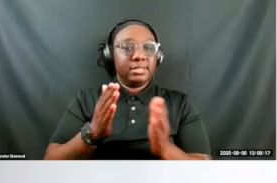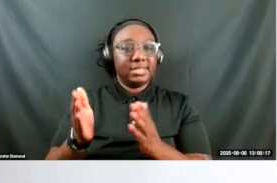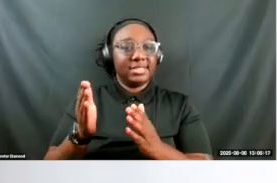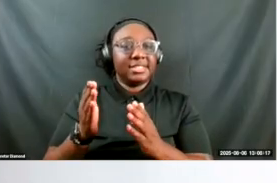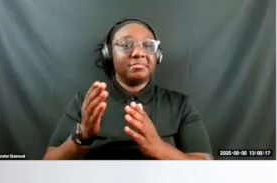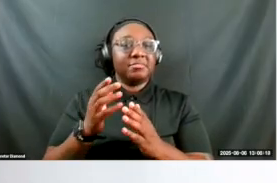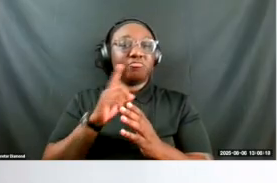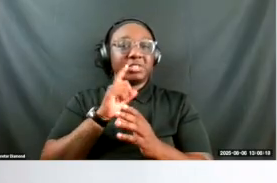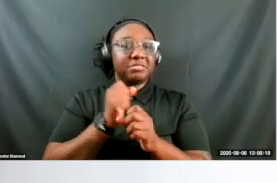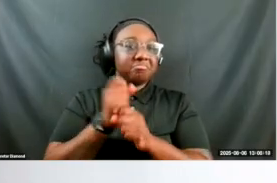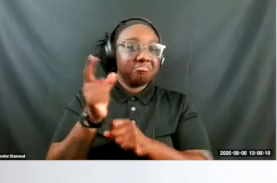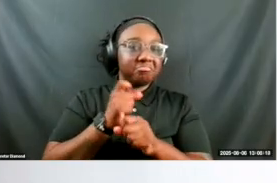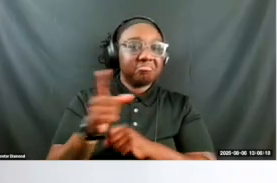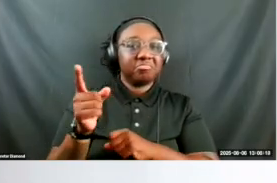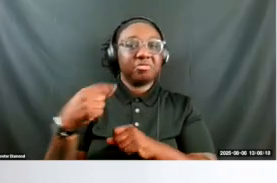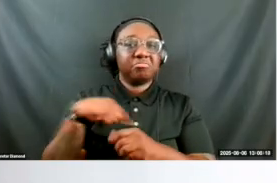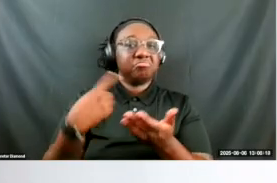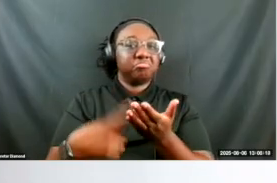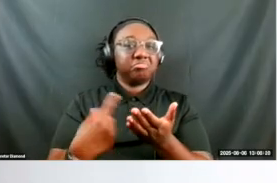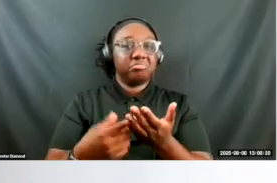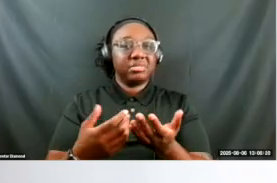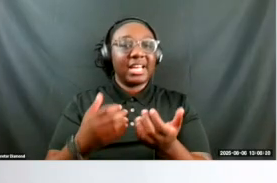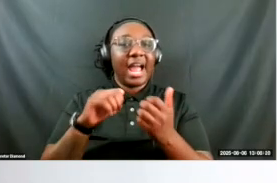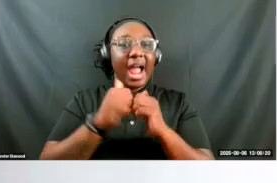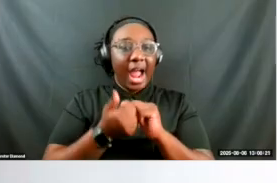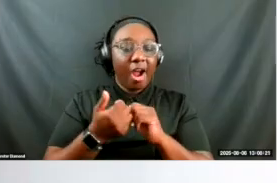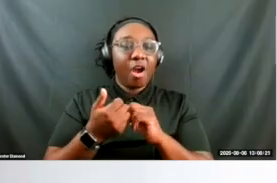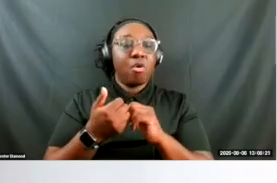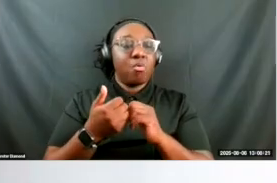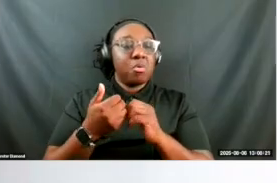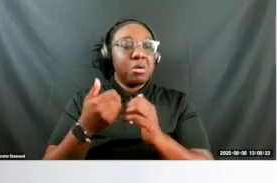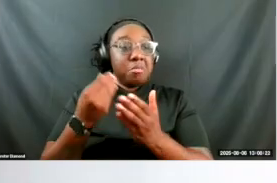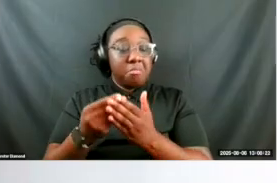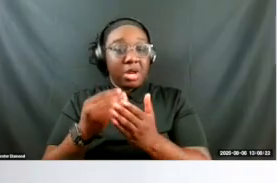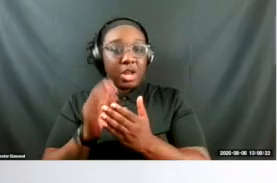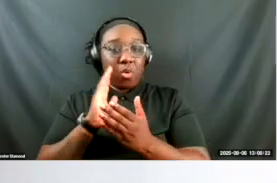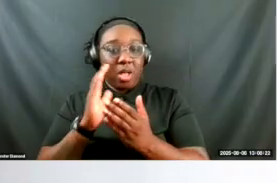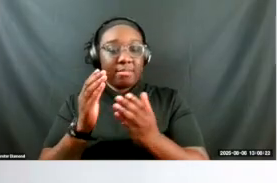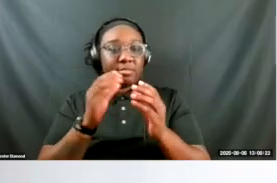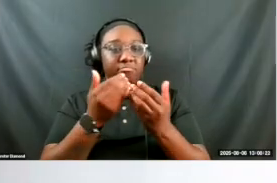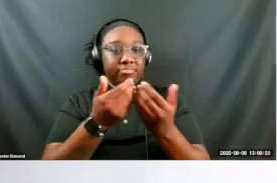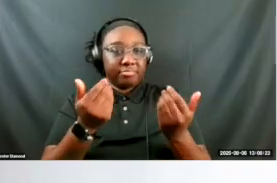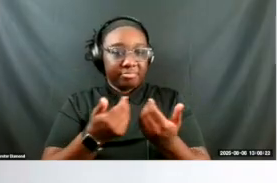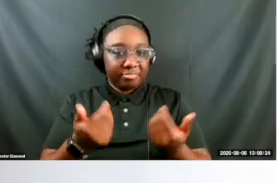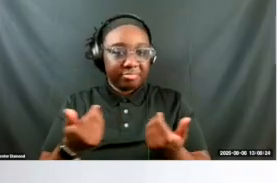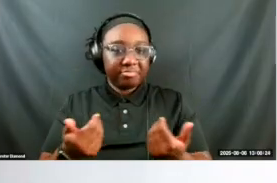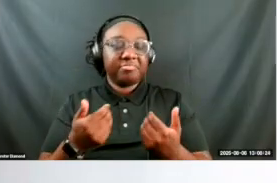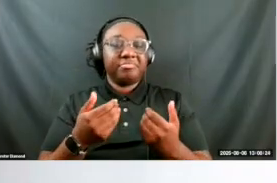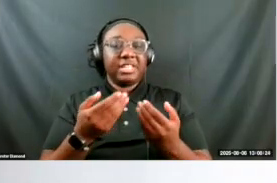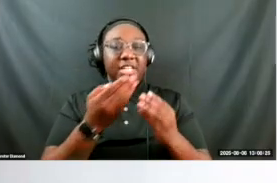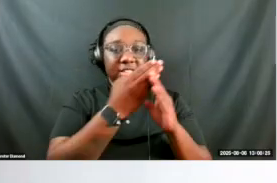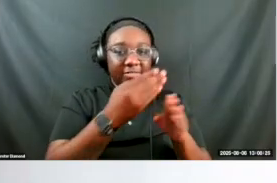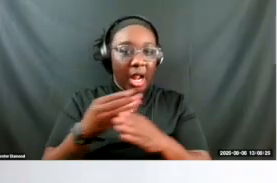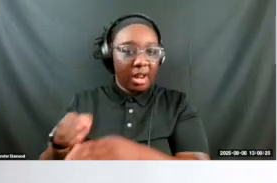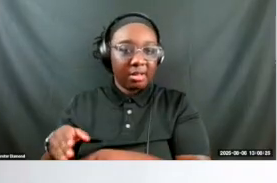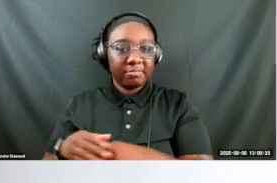appropriated to it by the legislature annually through the state budget. Through the plan, CARB staff aim to meet CARB and California state